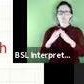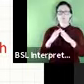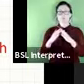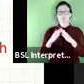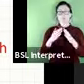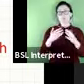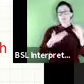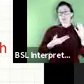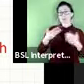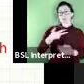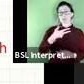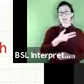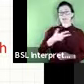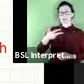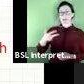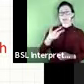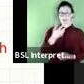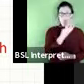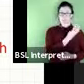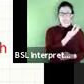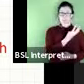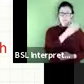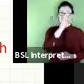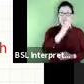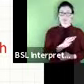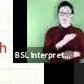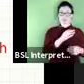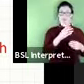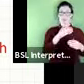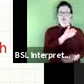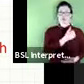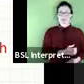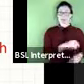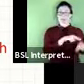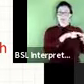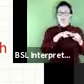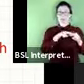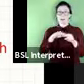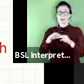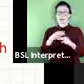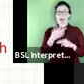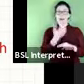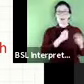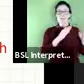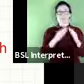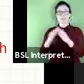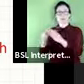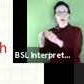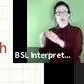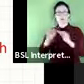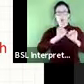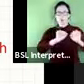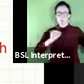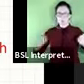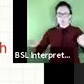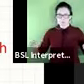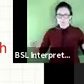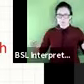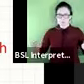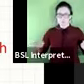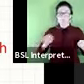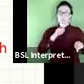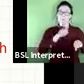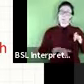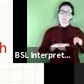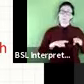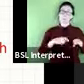1988, only 14% of Chinese families had housing ownership, and most of Chinese